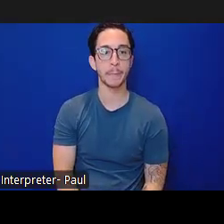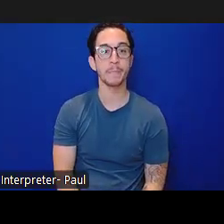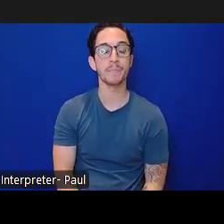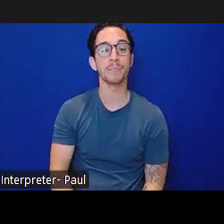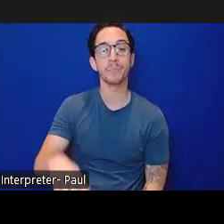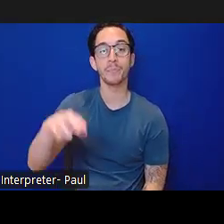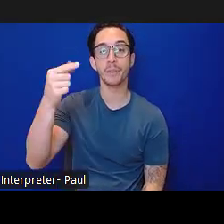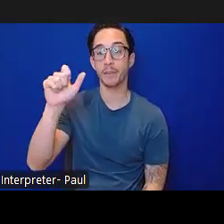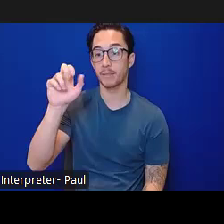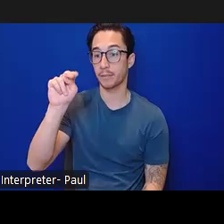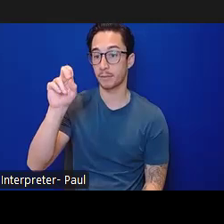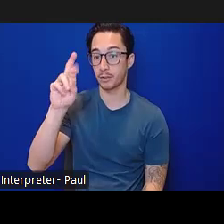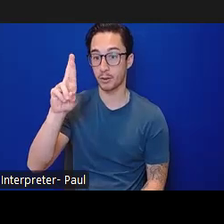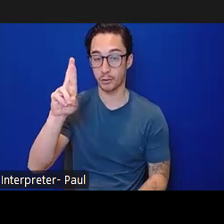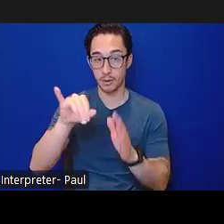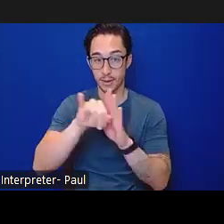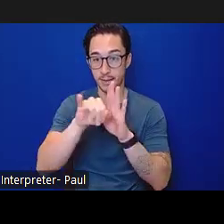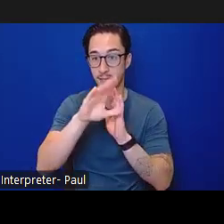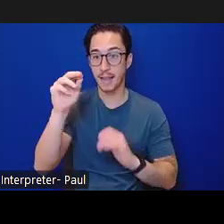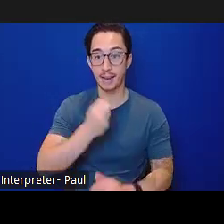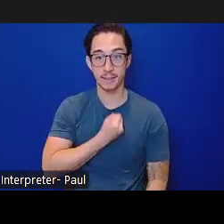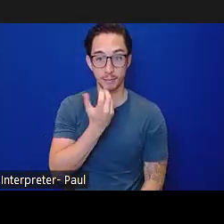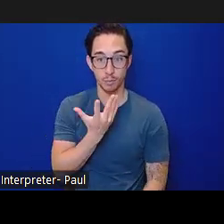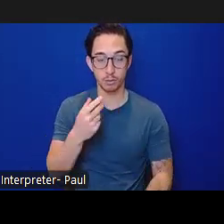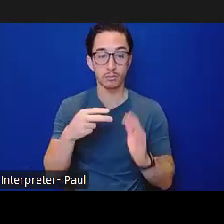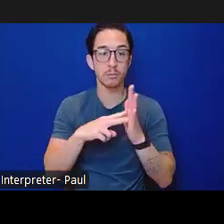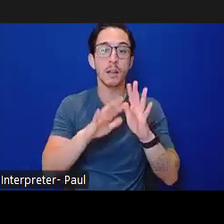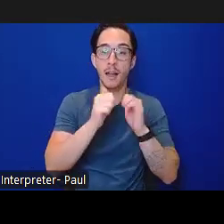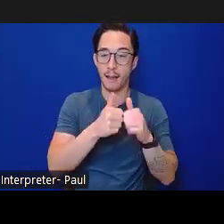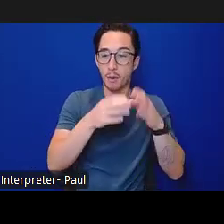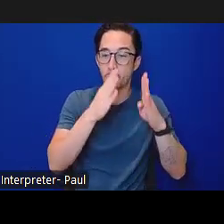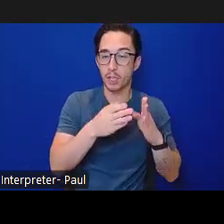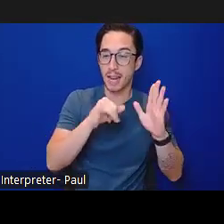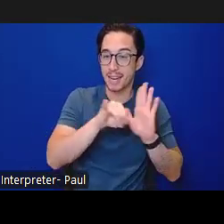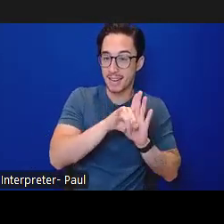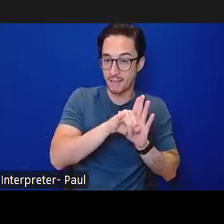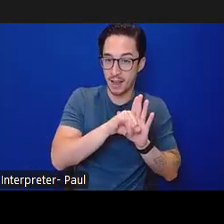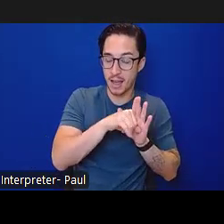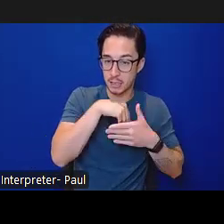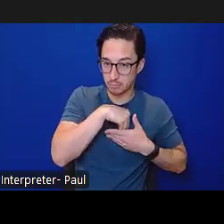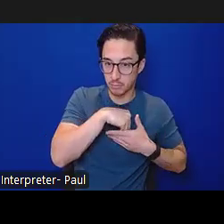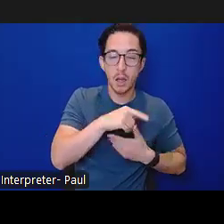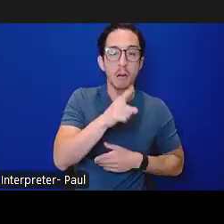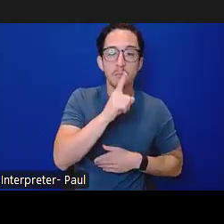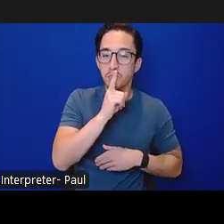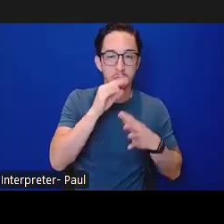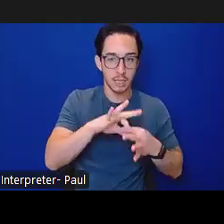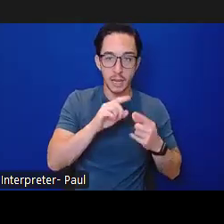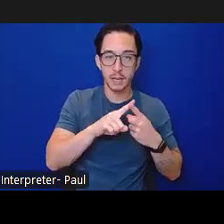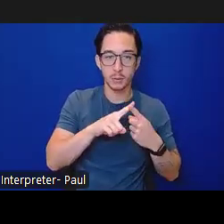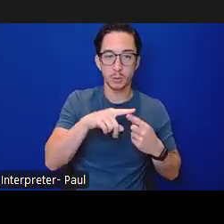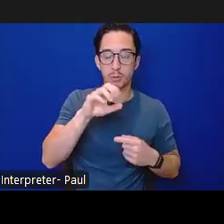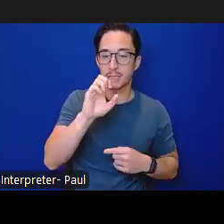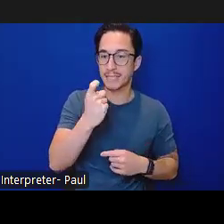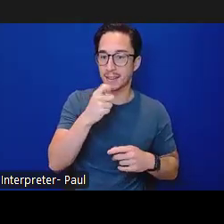Gender identity and expression. This is how someone identifies, not necessarily tied to their sex assigned as birth.